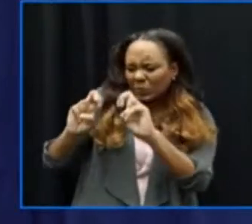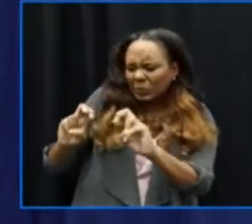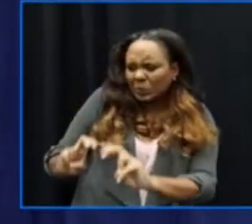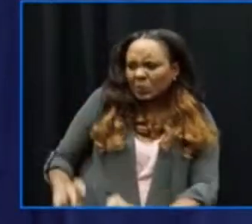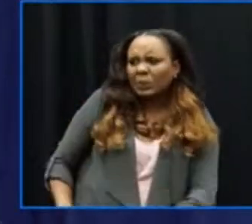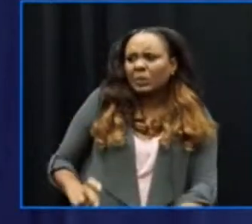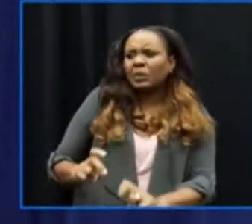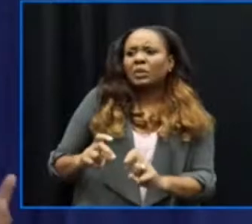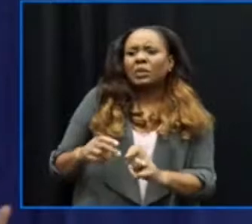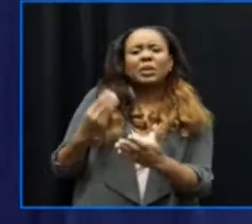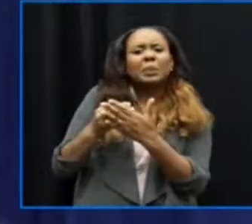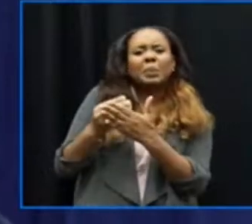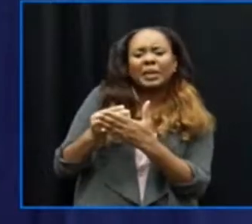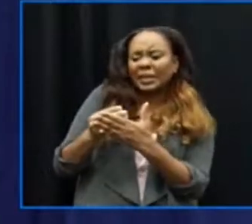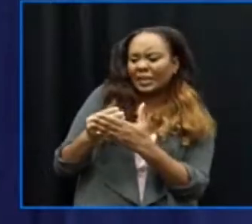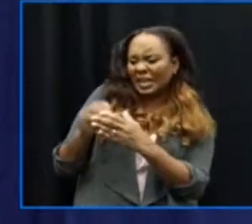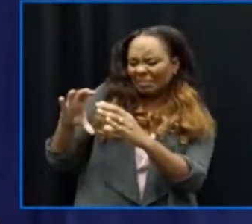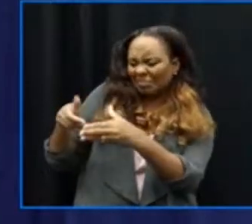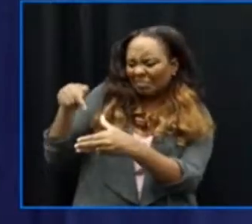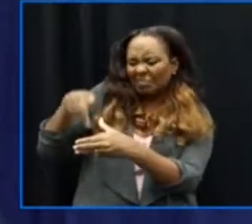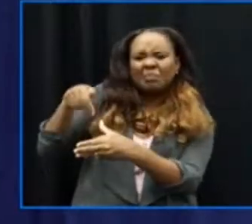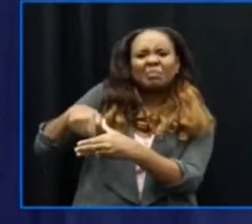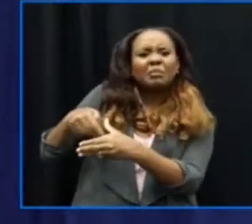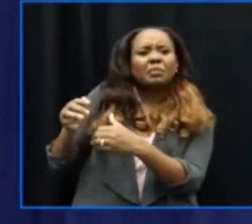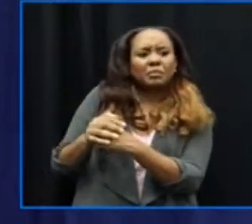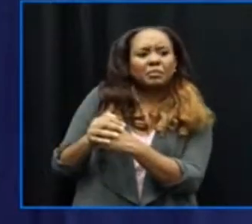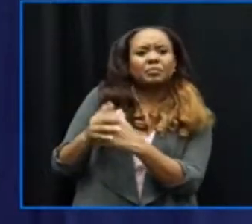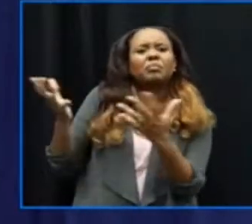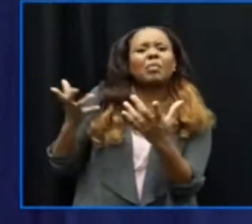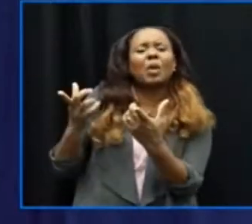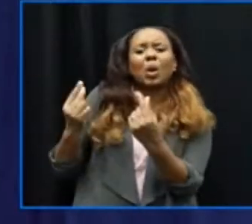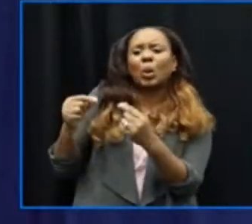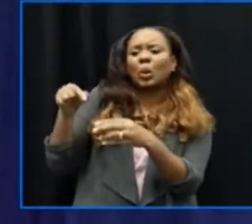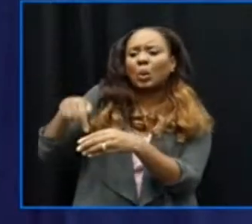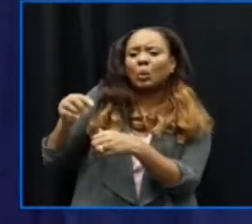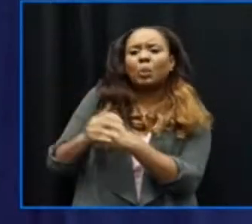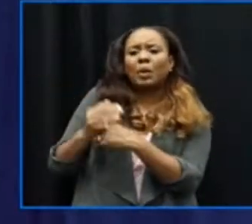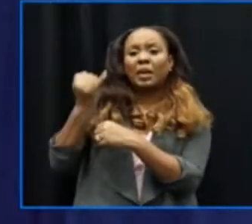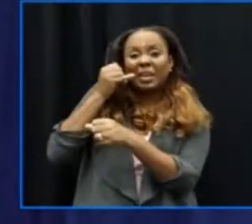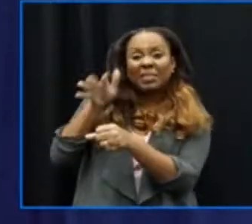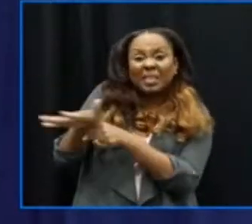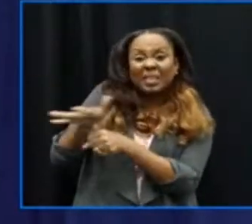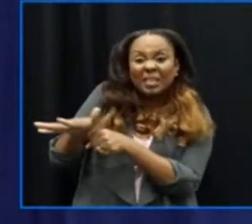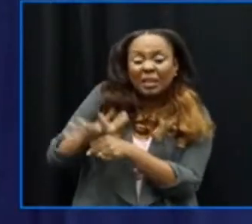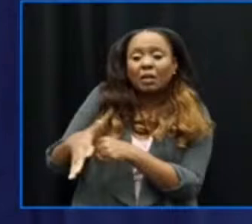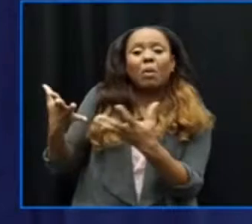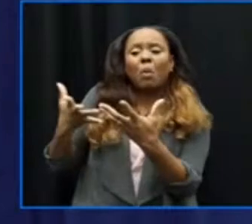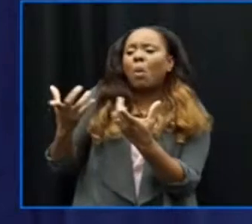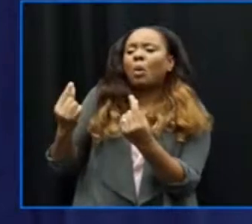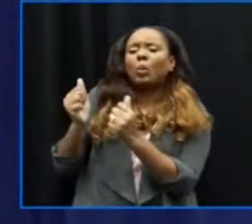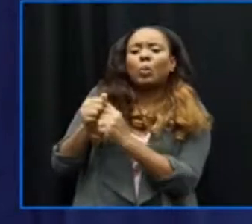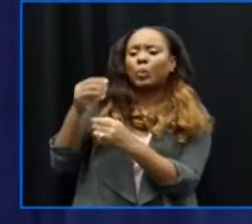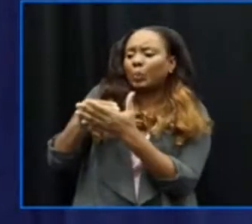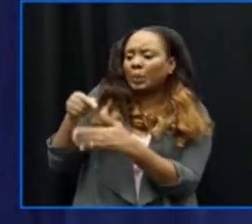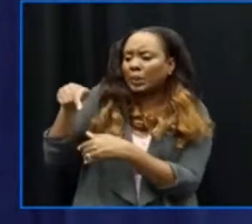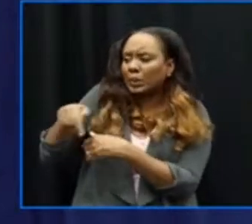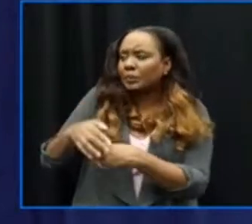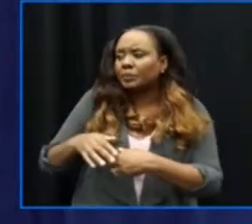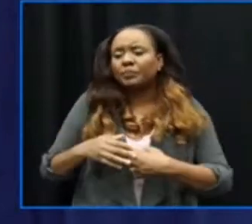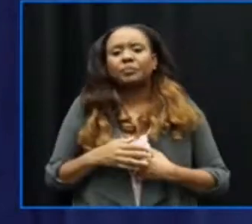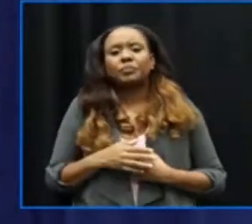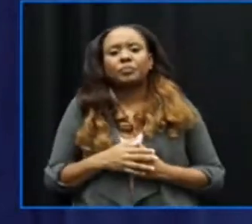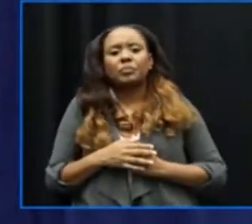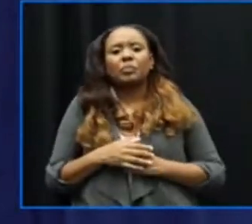future and determine whether or not on its current path it's able to meet the promises that are made. If we think about the promises